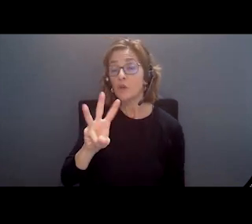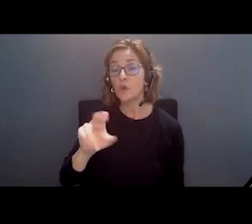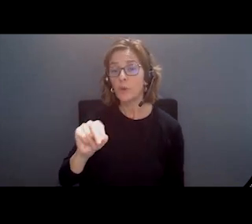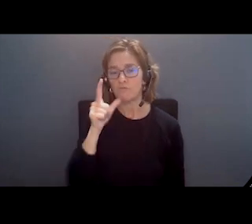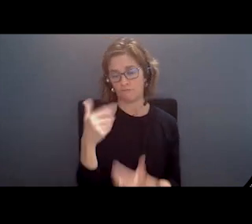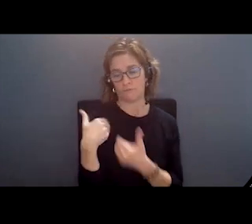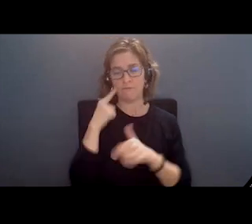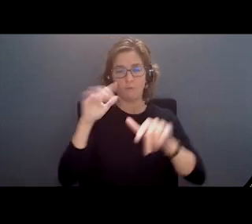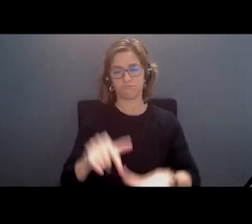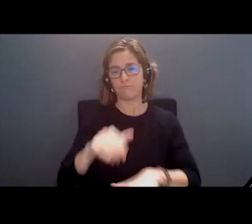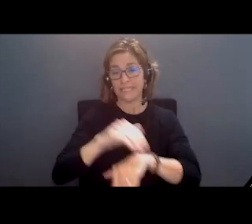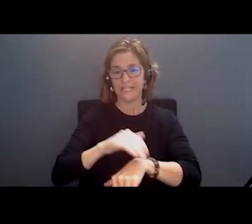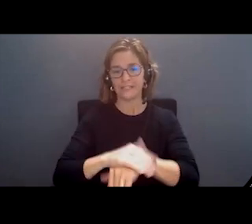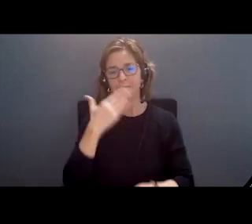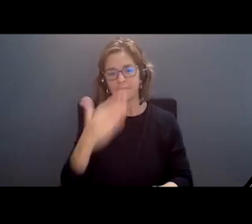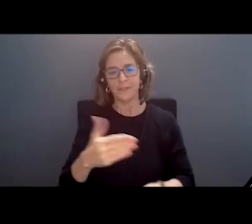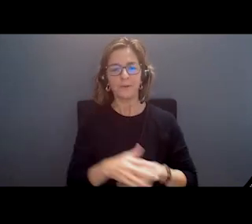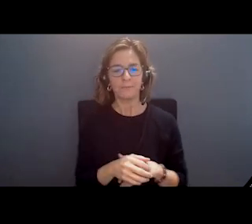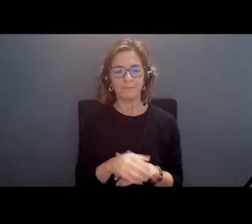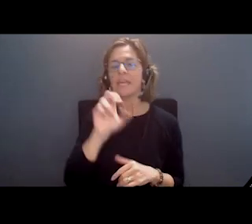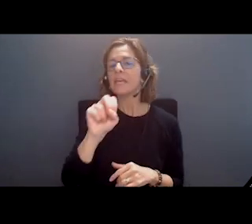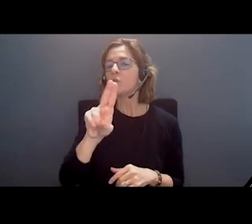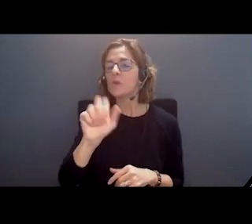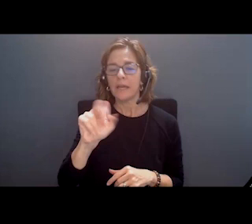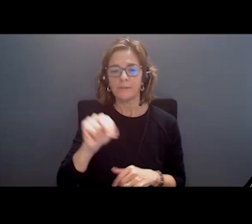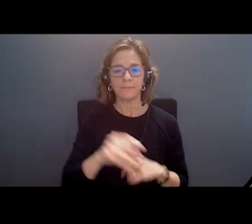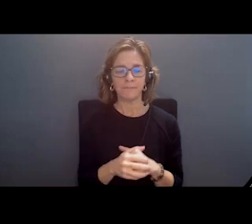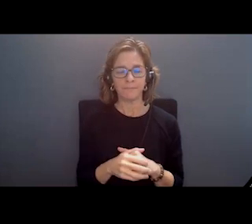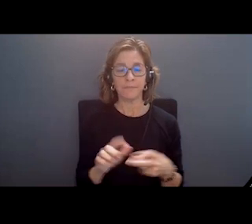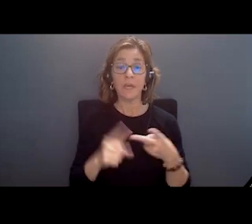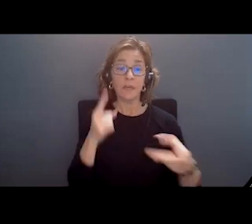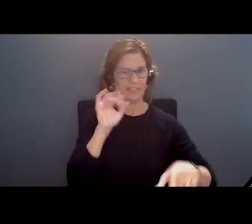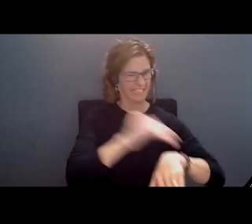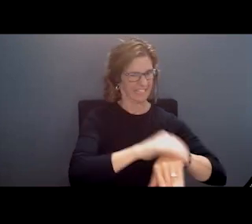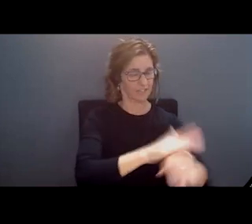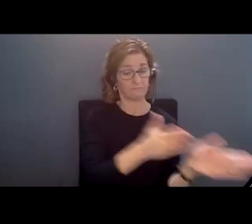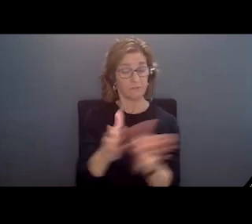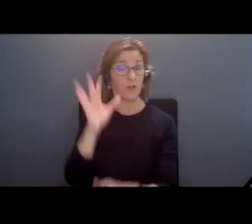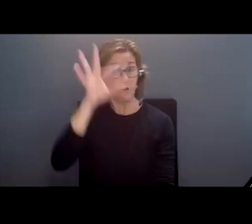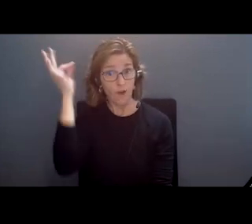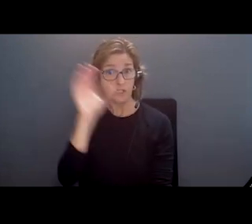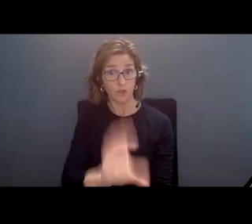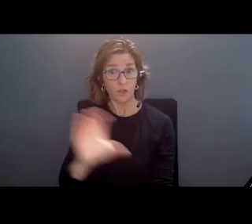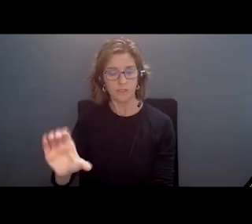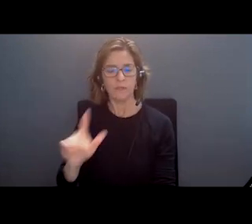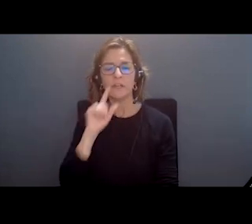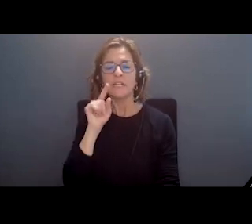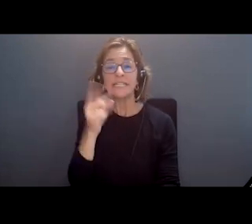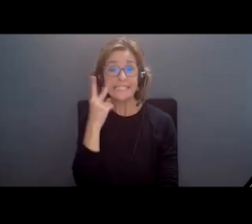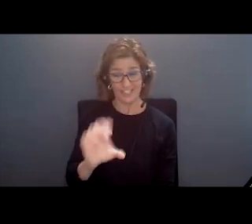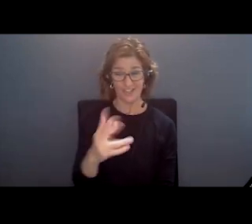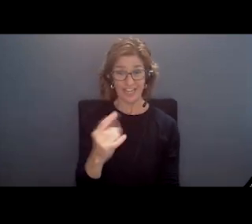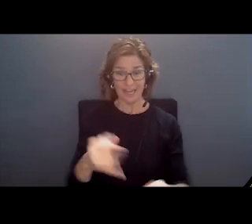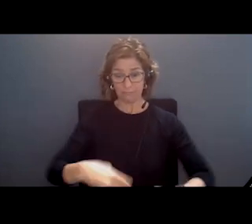in English. To access closed captioning in French, please click on the link provided in the chat box.